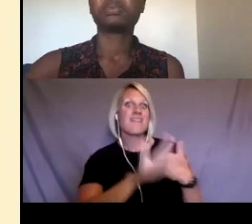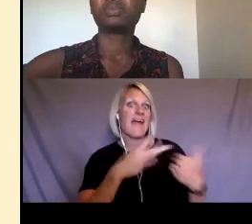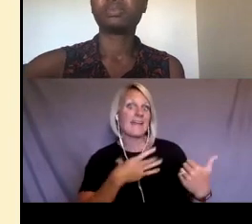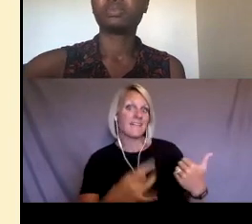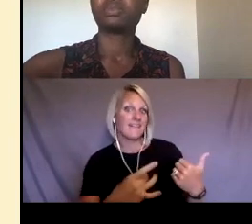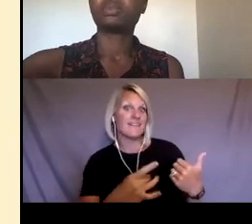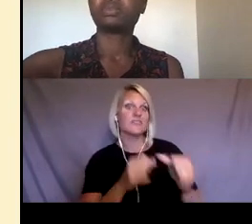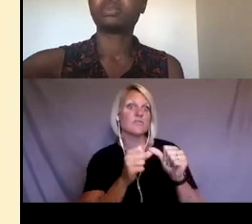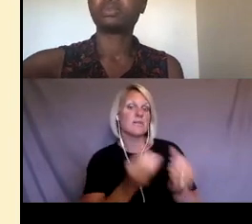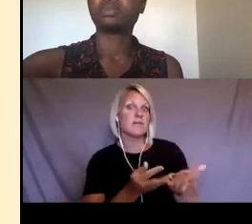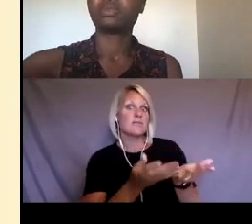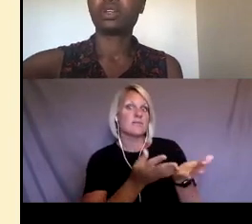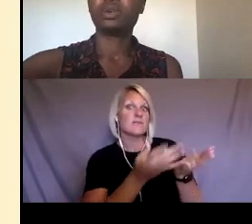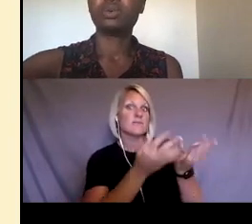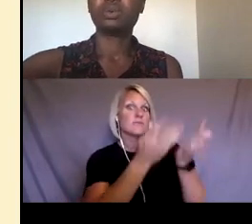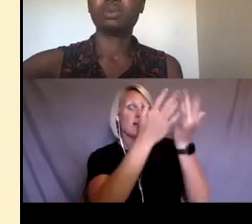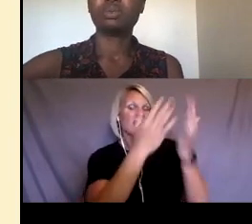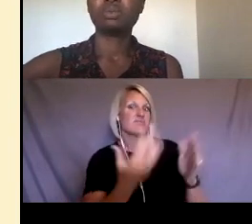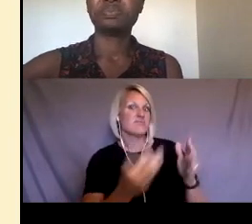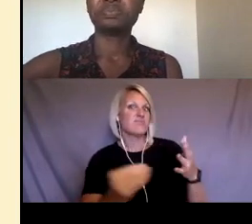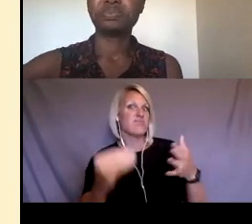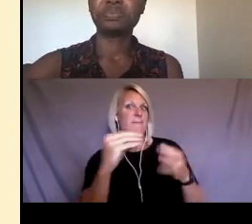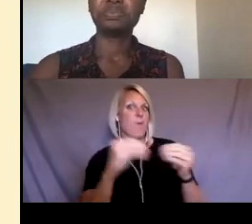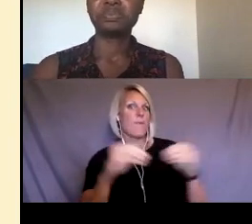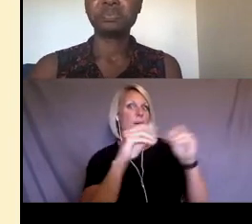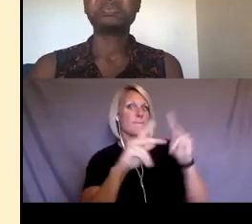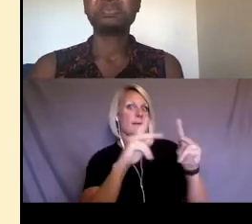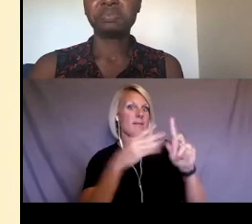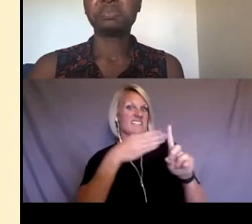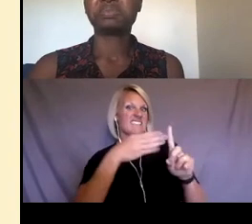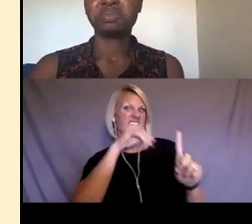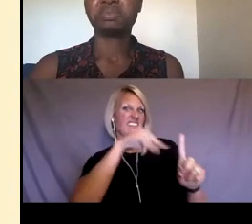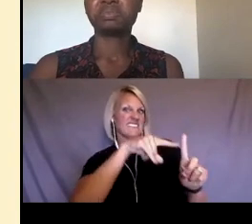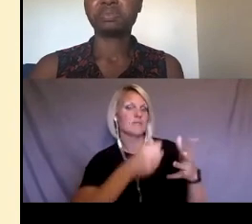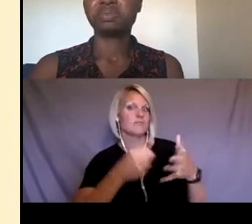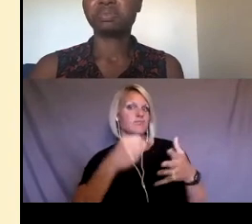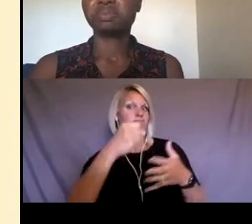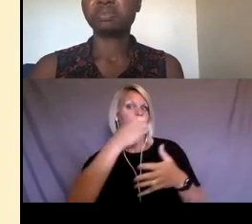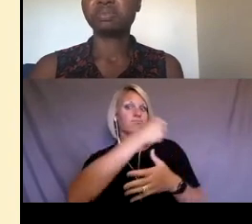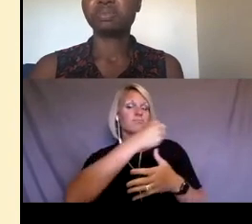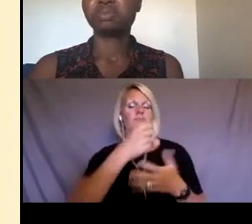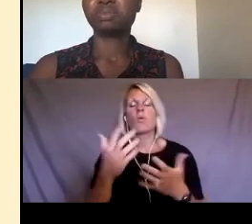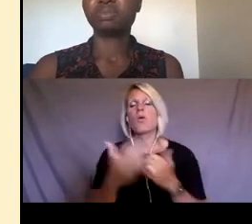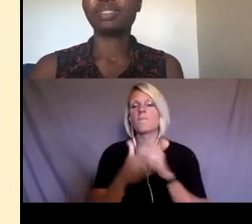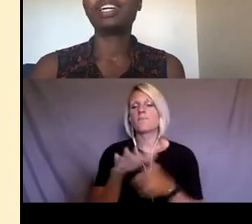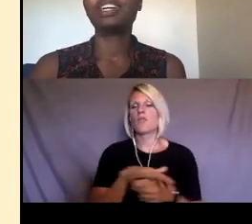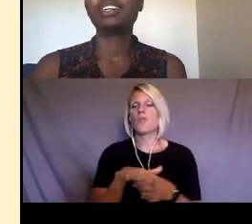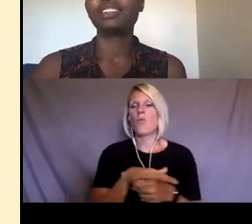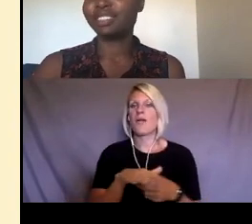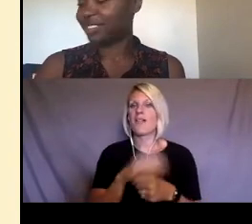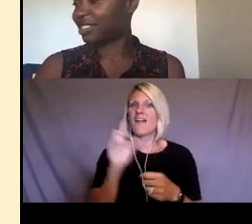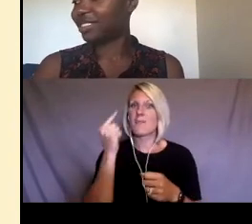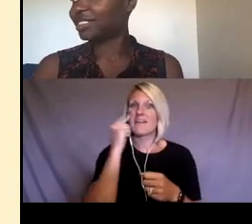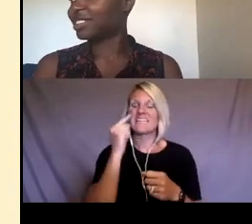keep rising up in the queue. So local government is moving into the present, and we hope you